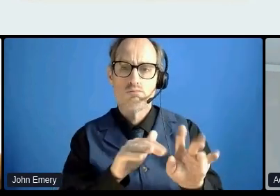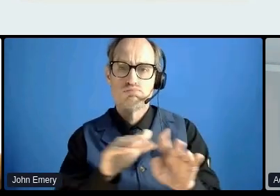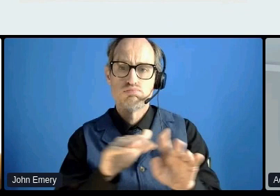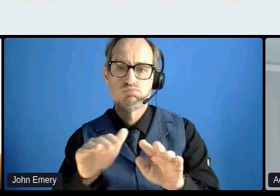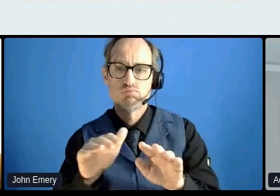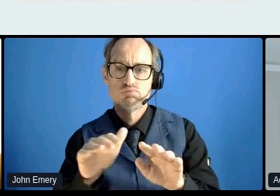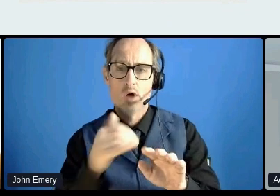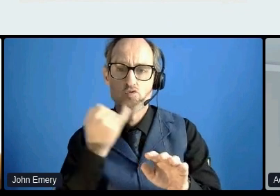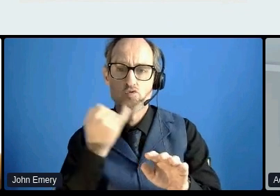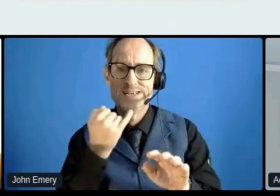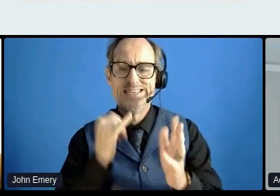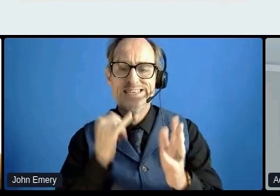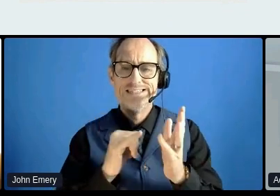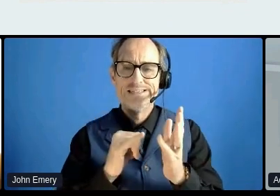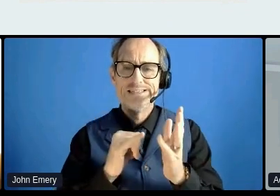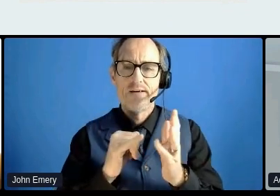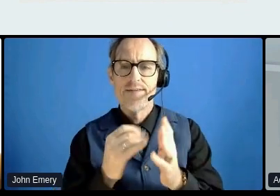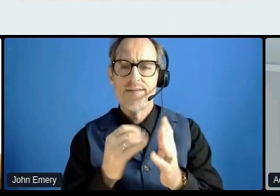in the number